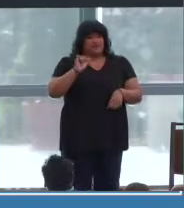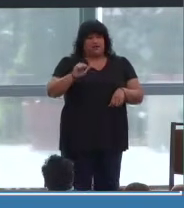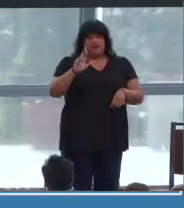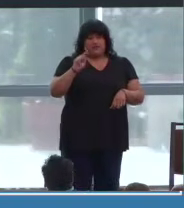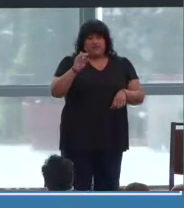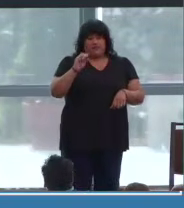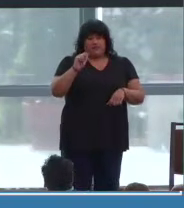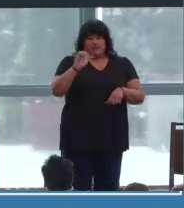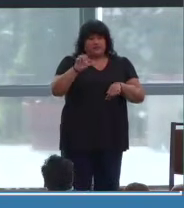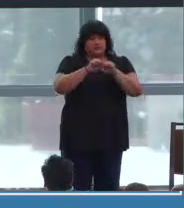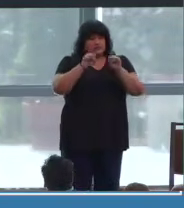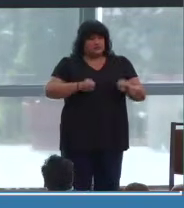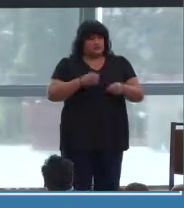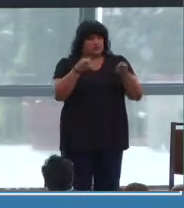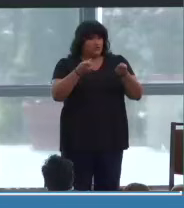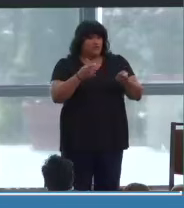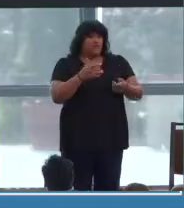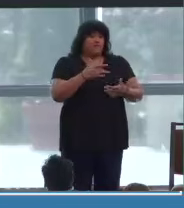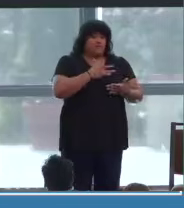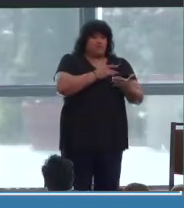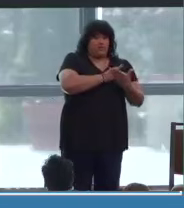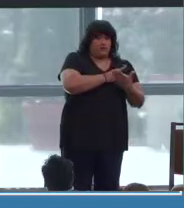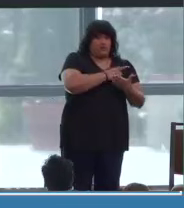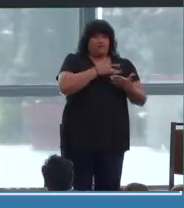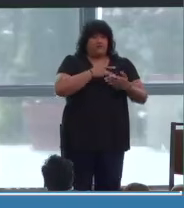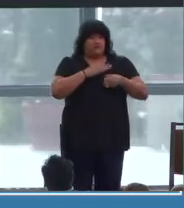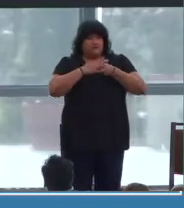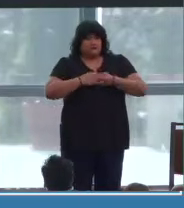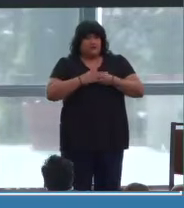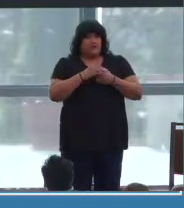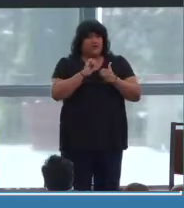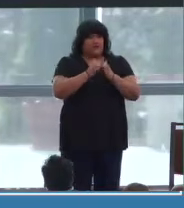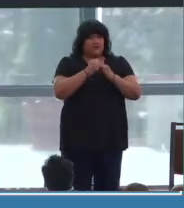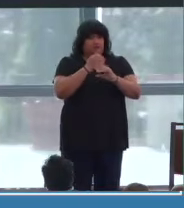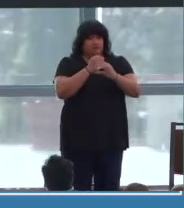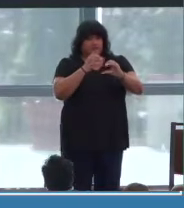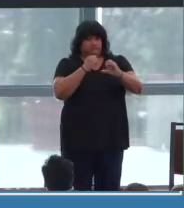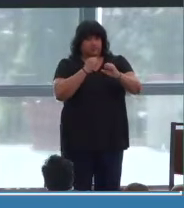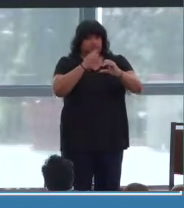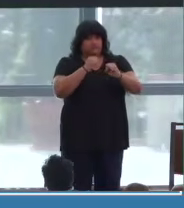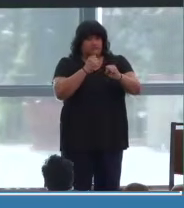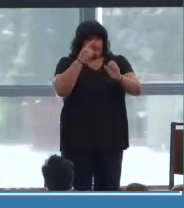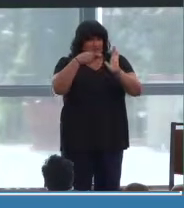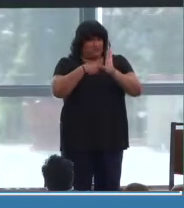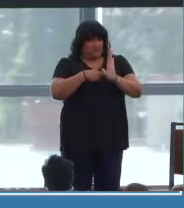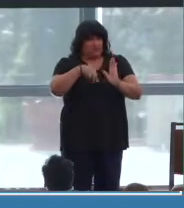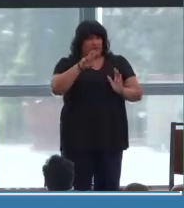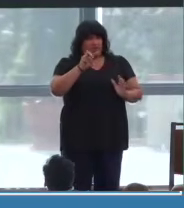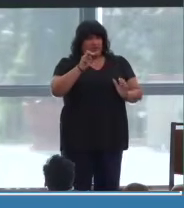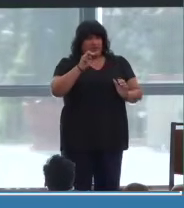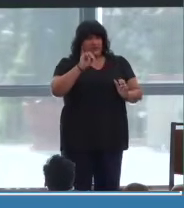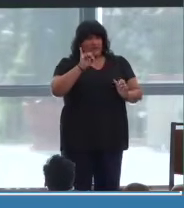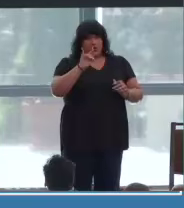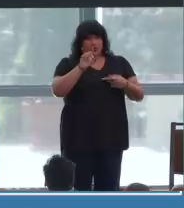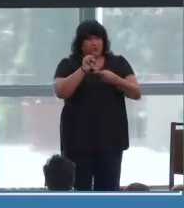system controls your pulse and blood pressure by opening and closing vessels. An example of this is Raynaud's. Raynaud's